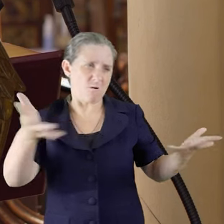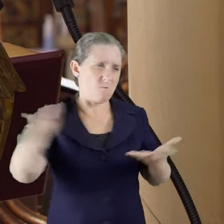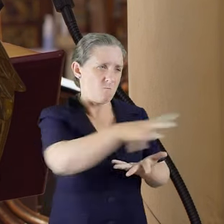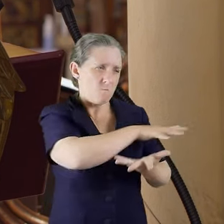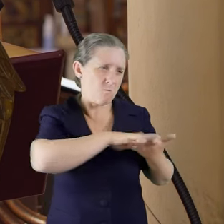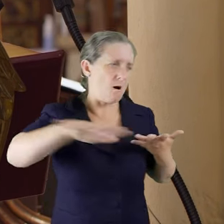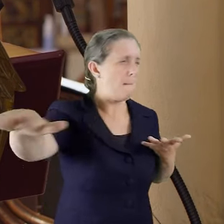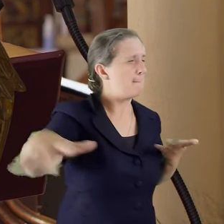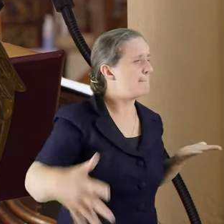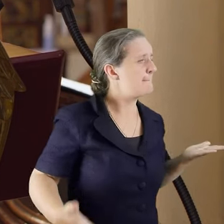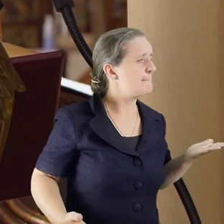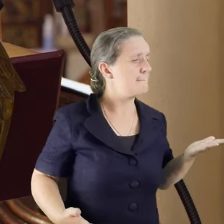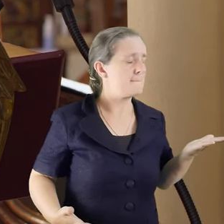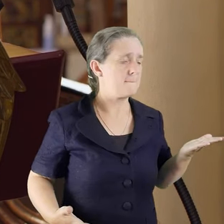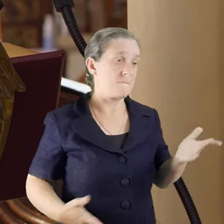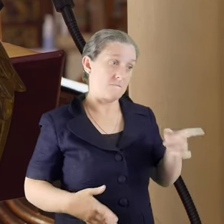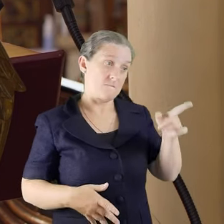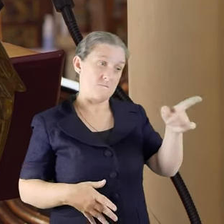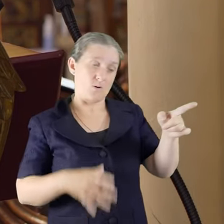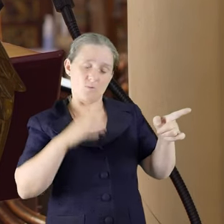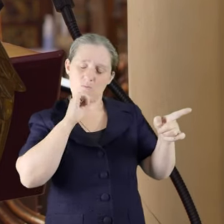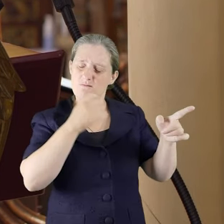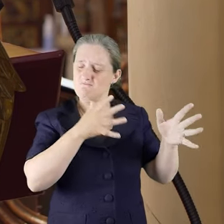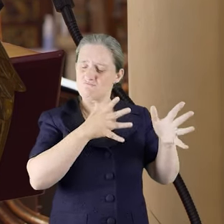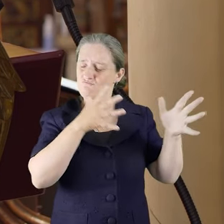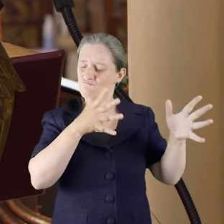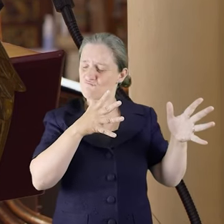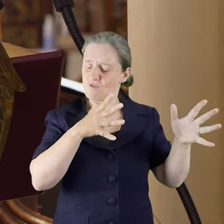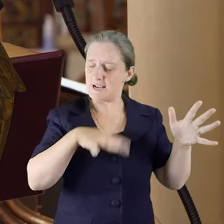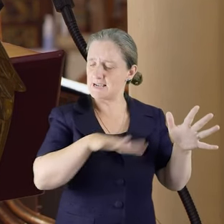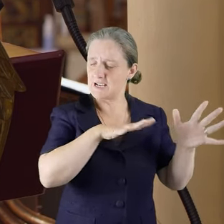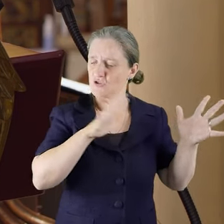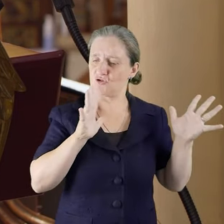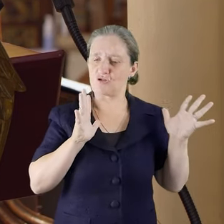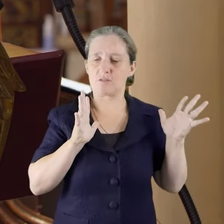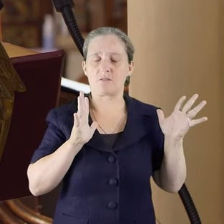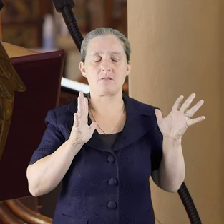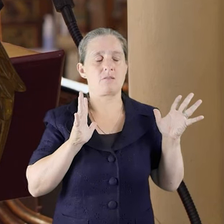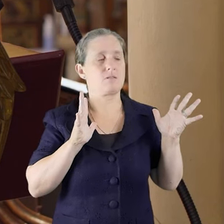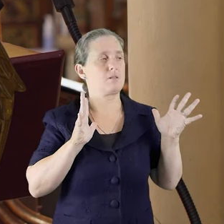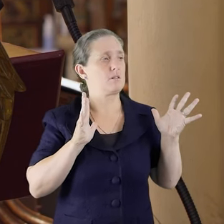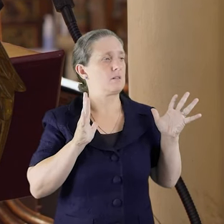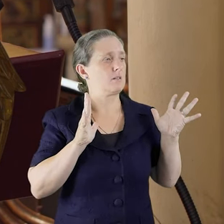and I may consume them, and of you I will make a great nation.'